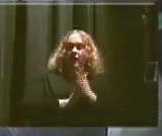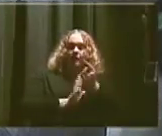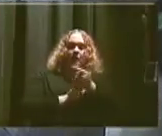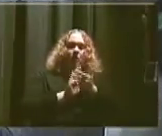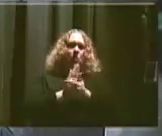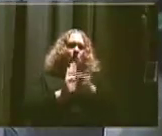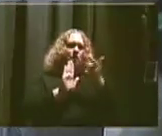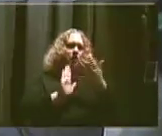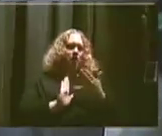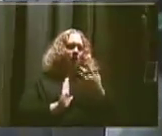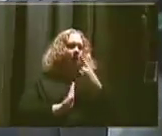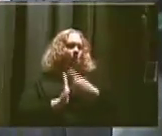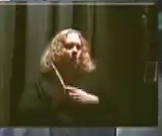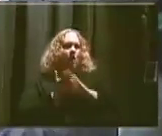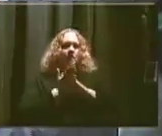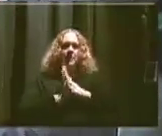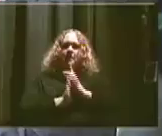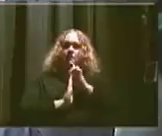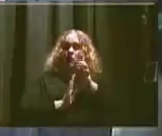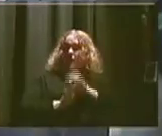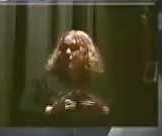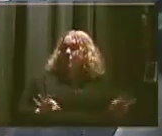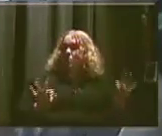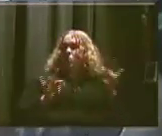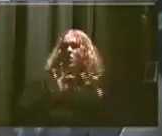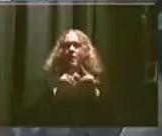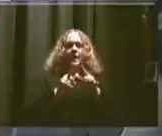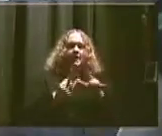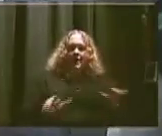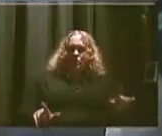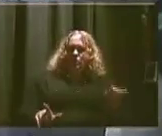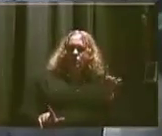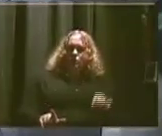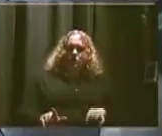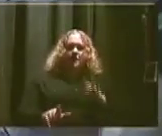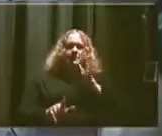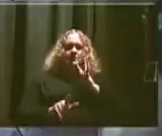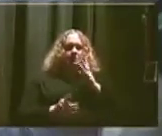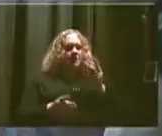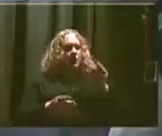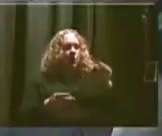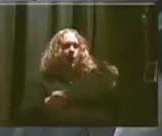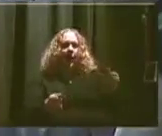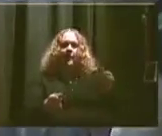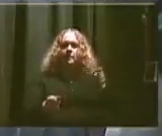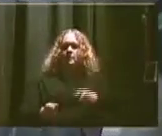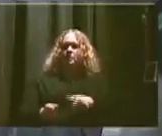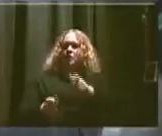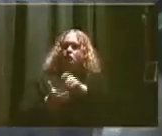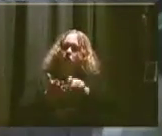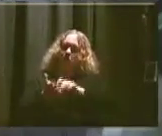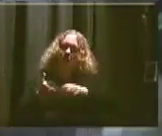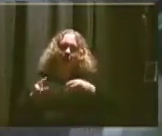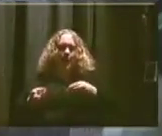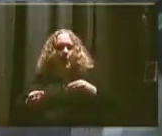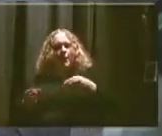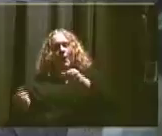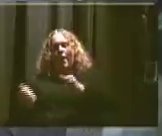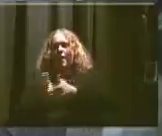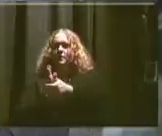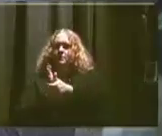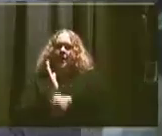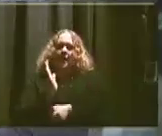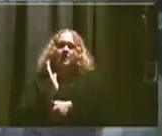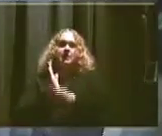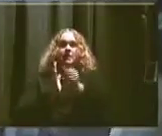for them? Language, being able to speak well, being able to write well, because lawyers have to do those things. If they want to be a nurse or a doctor or a dentist,